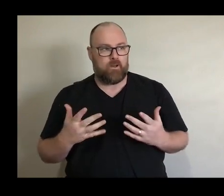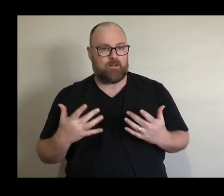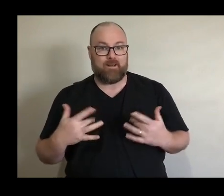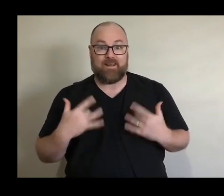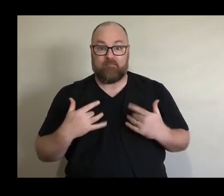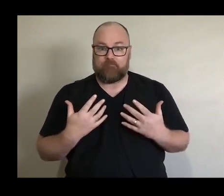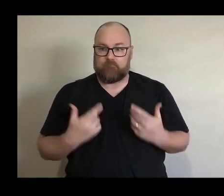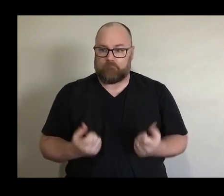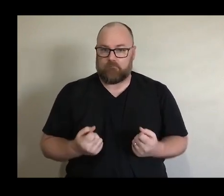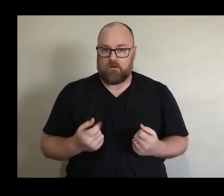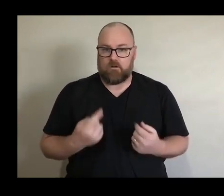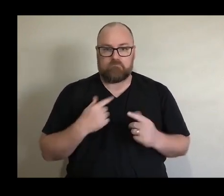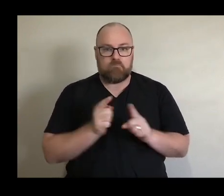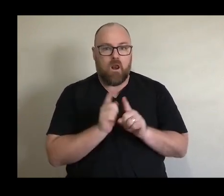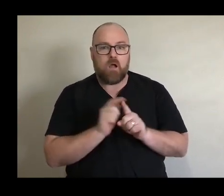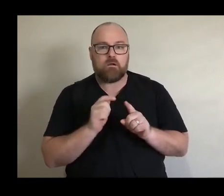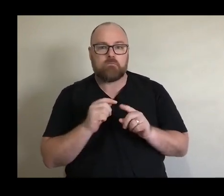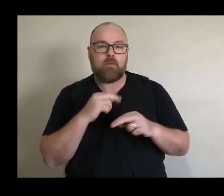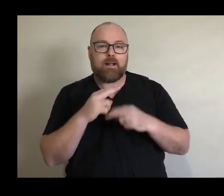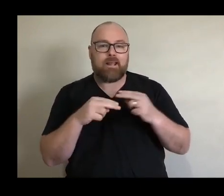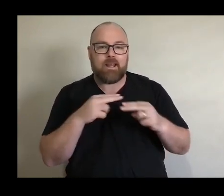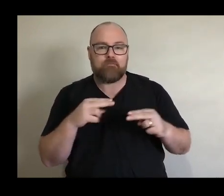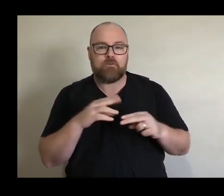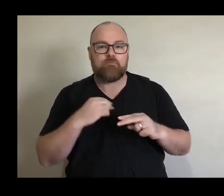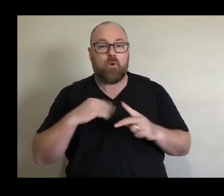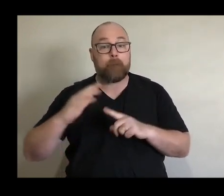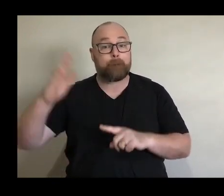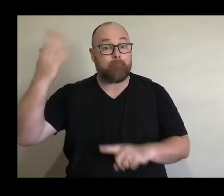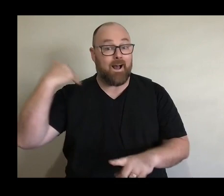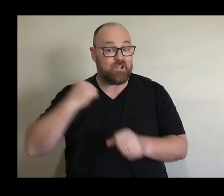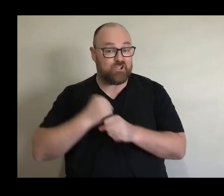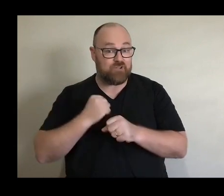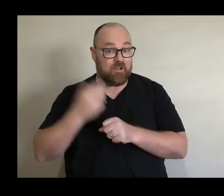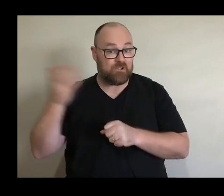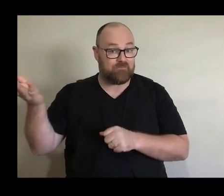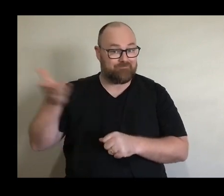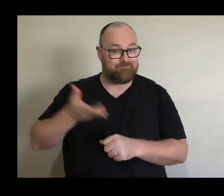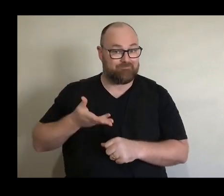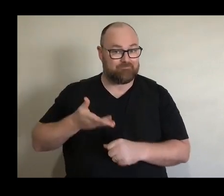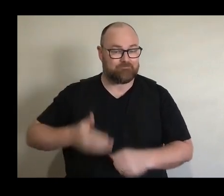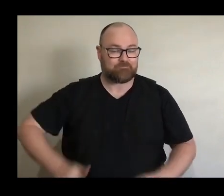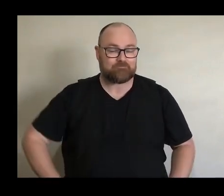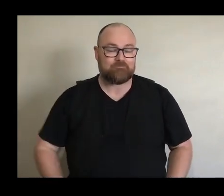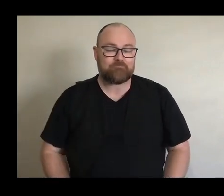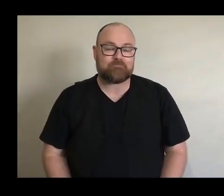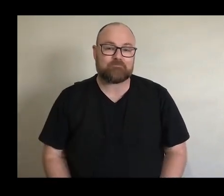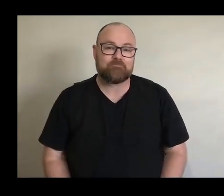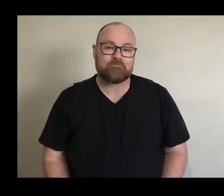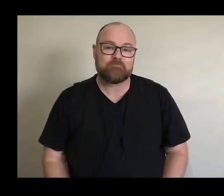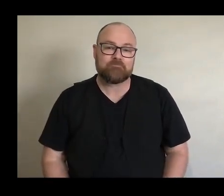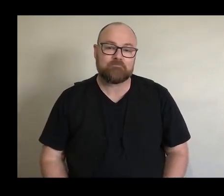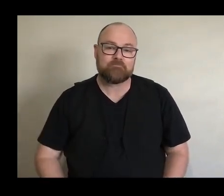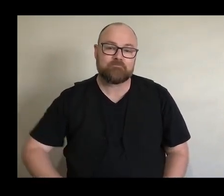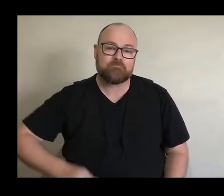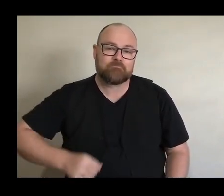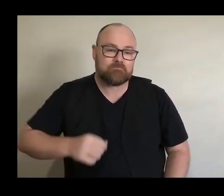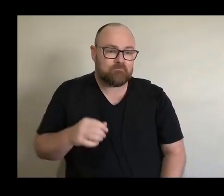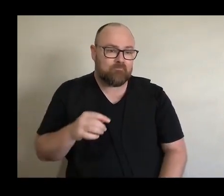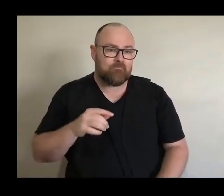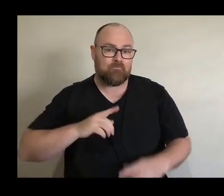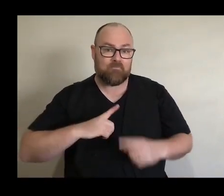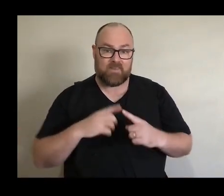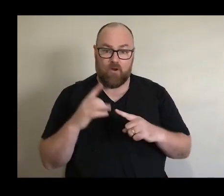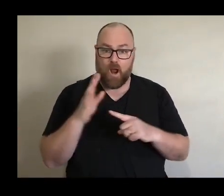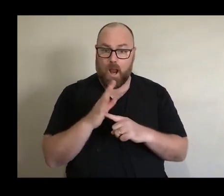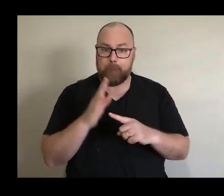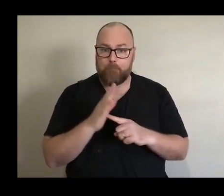gift, of our past generations and our ancestors, right? There are important rituals that we